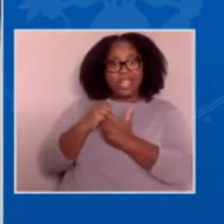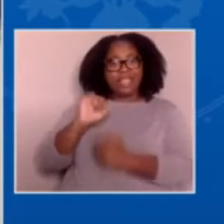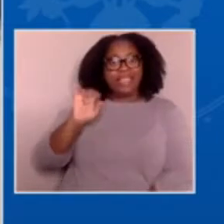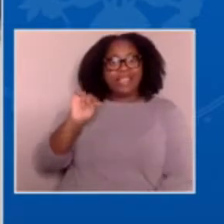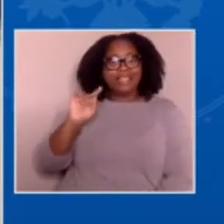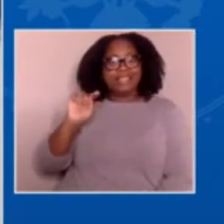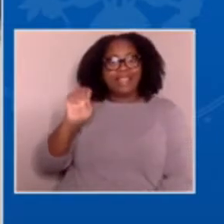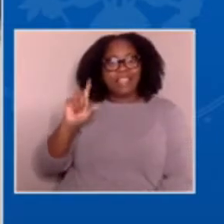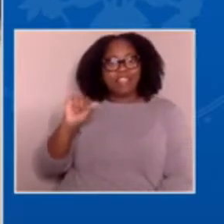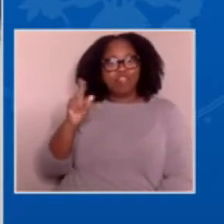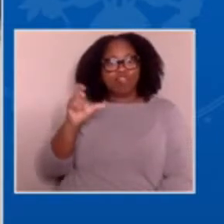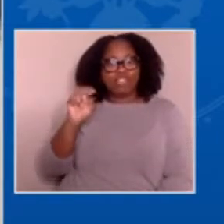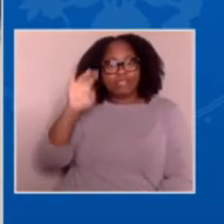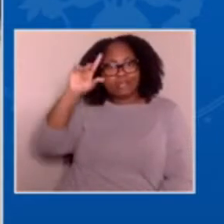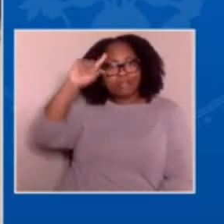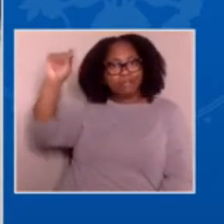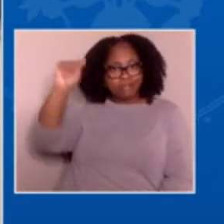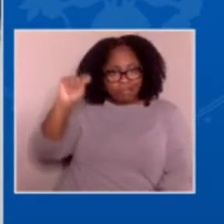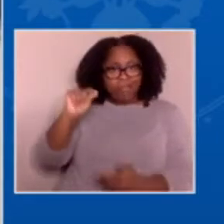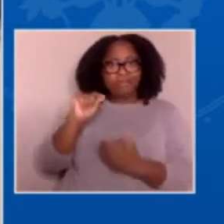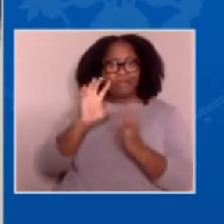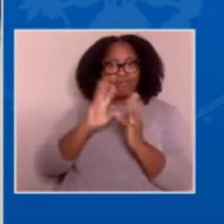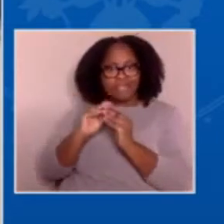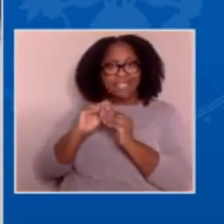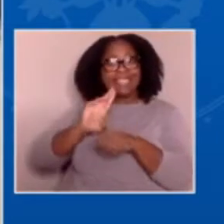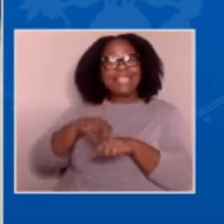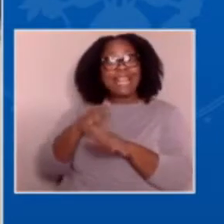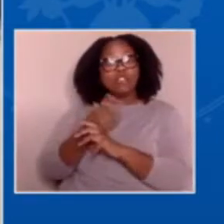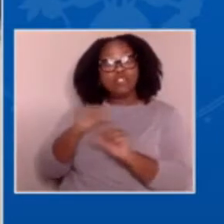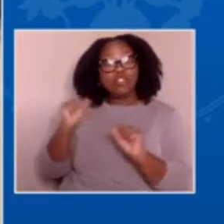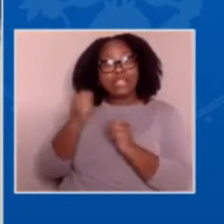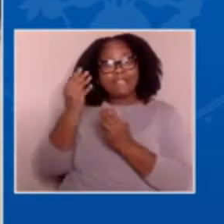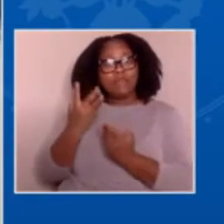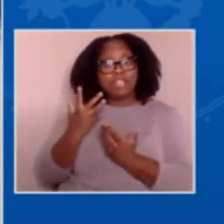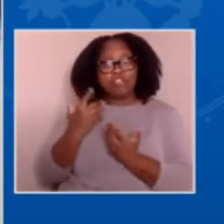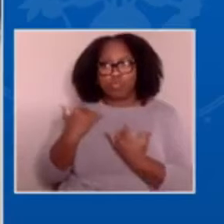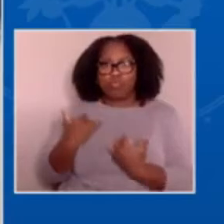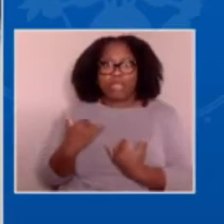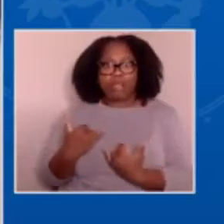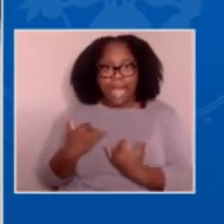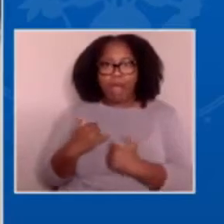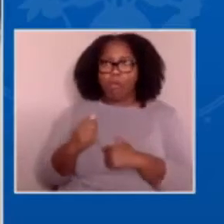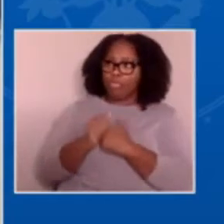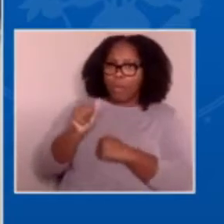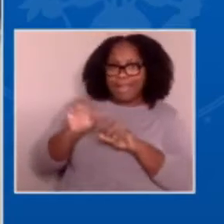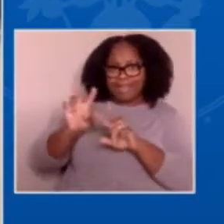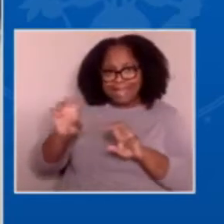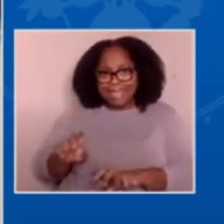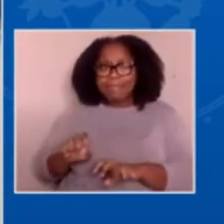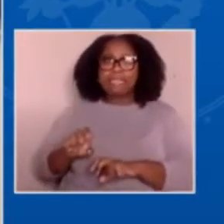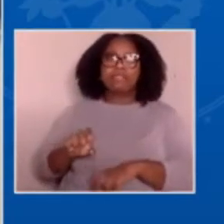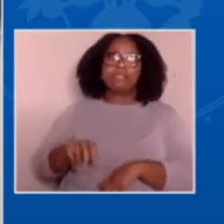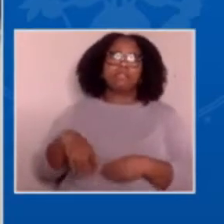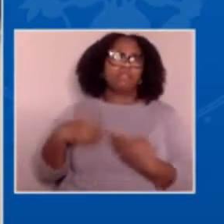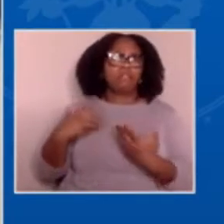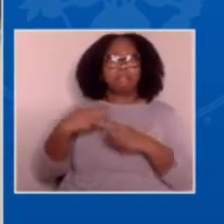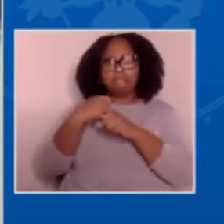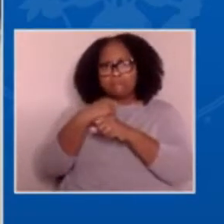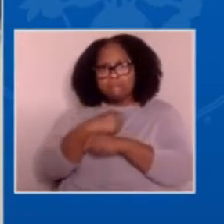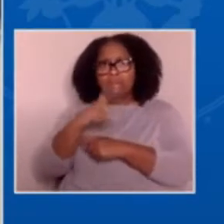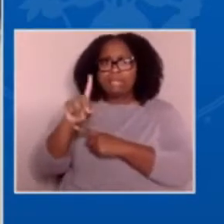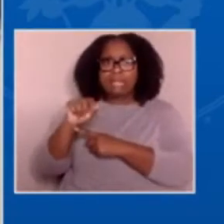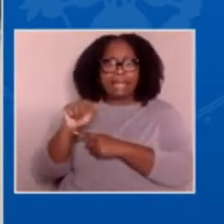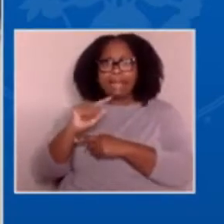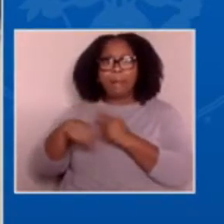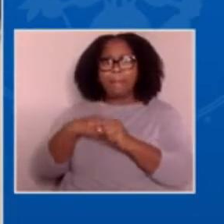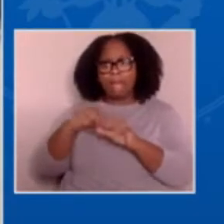and National securitying provide realtime information uh threat assessments uh data about uh the threats we're facing around